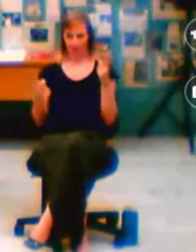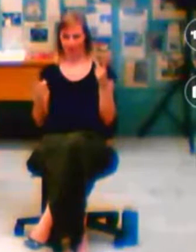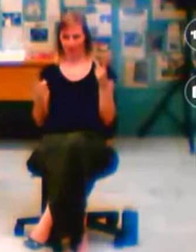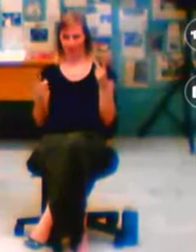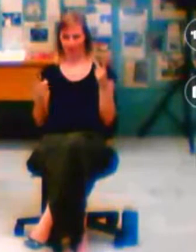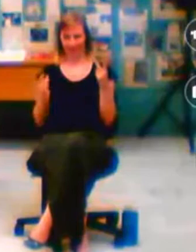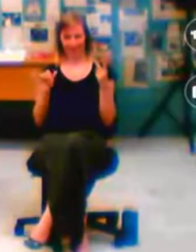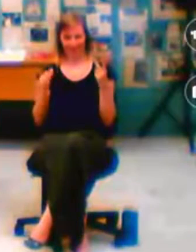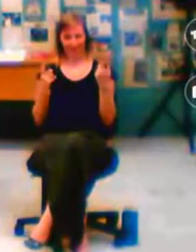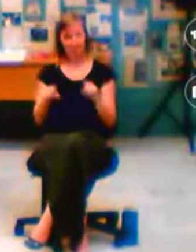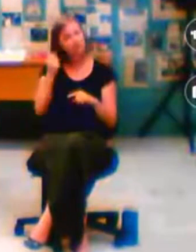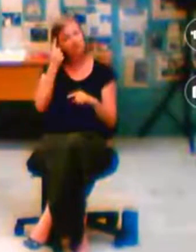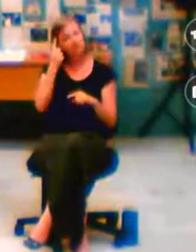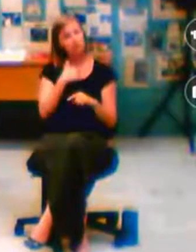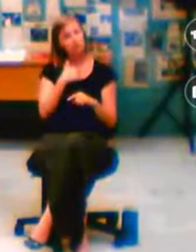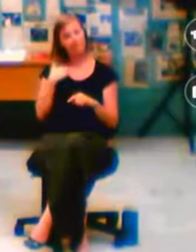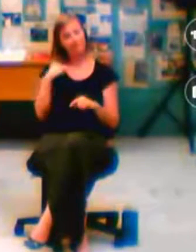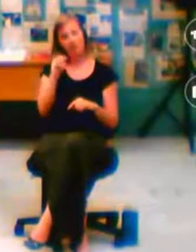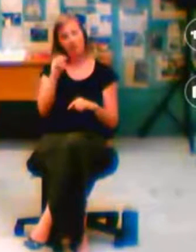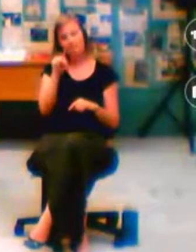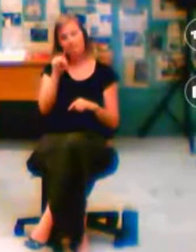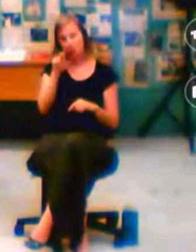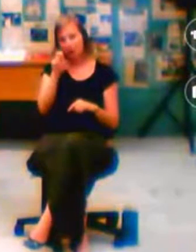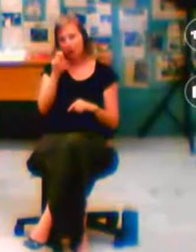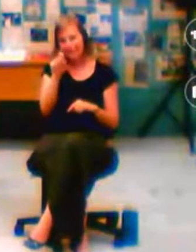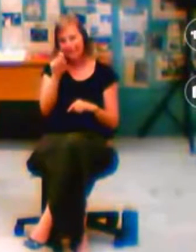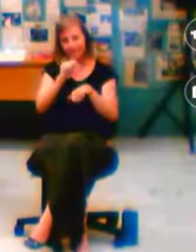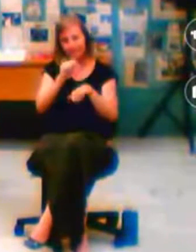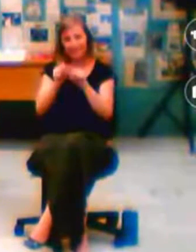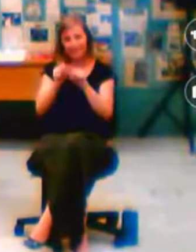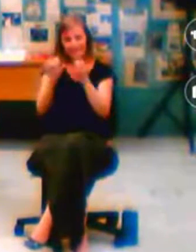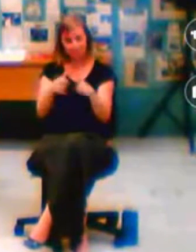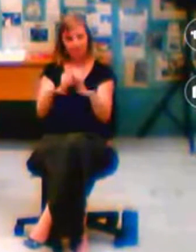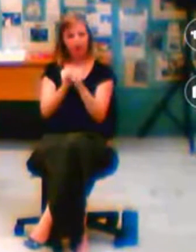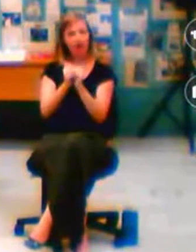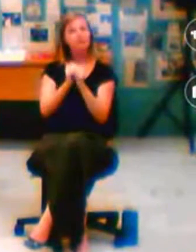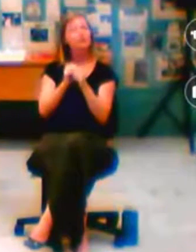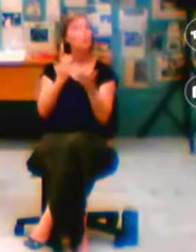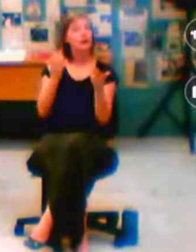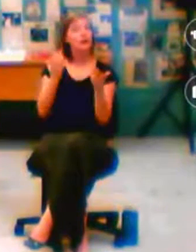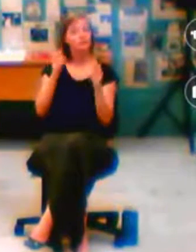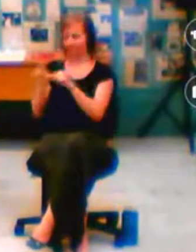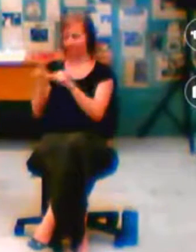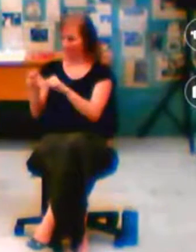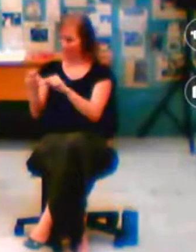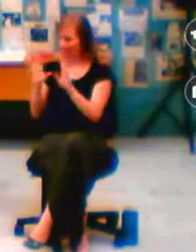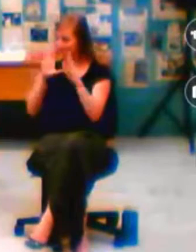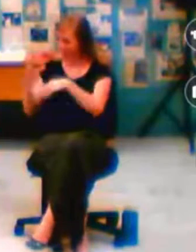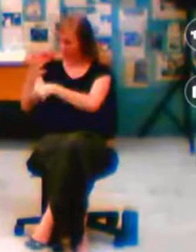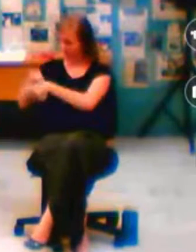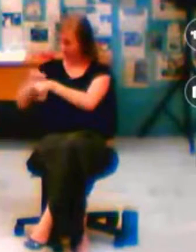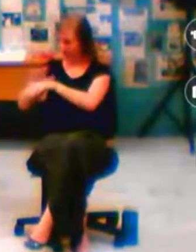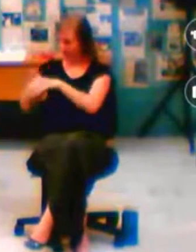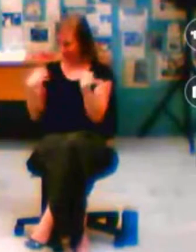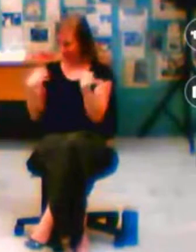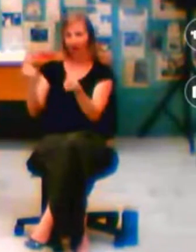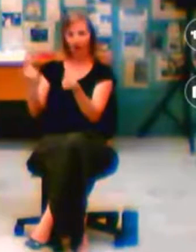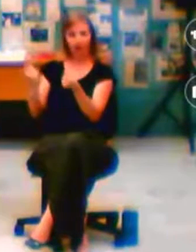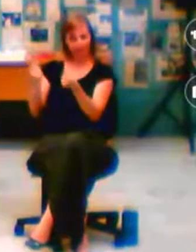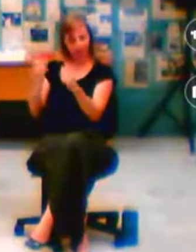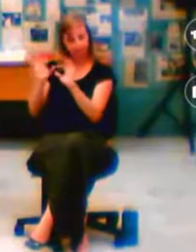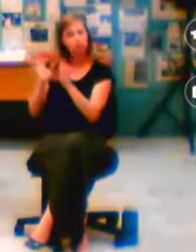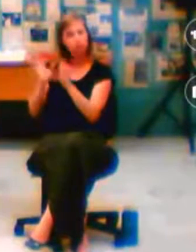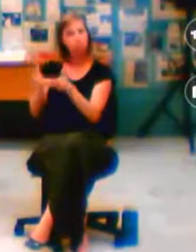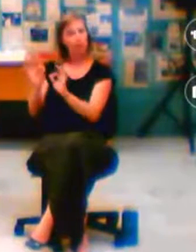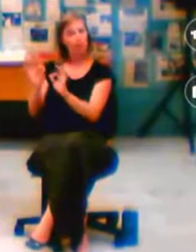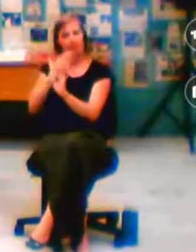on a good day. My husband from one provider does get $2 for a dollar for patients. So we've created this